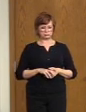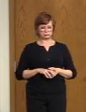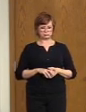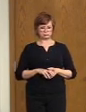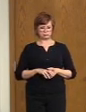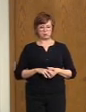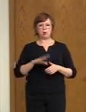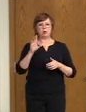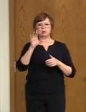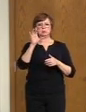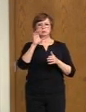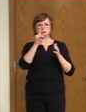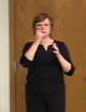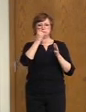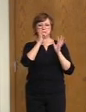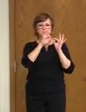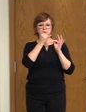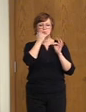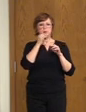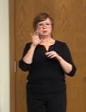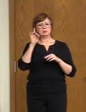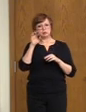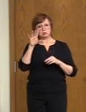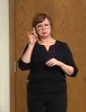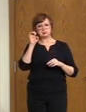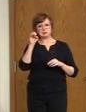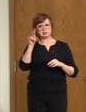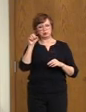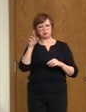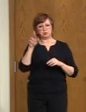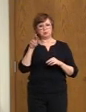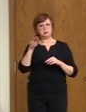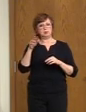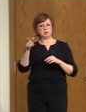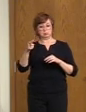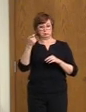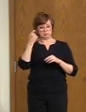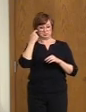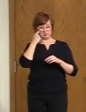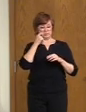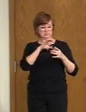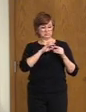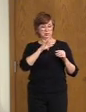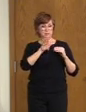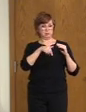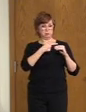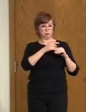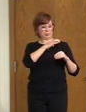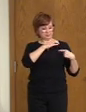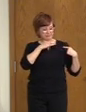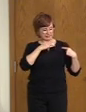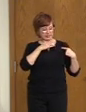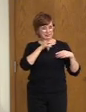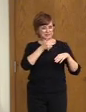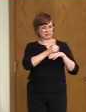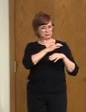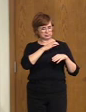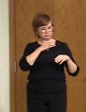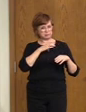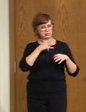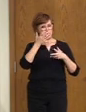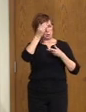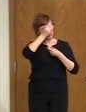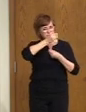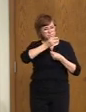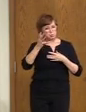the oversight committee or planning committee was mentioned earlier. Just want to make sure that you